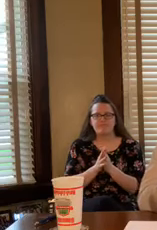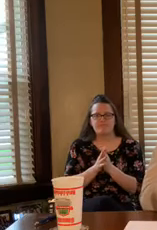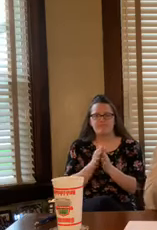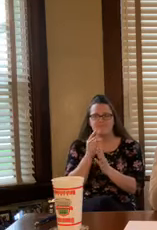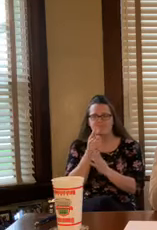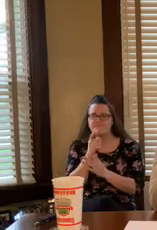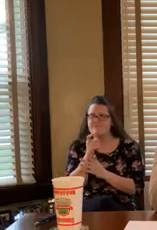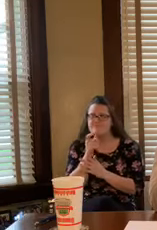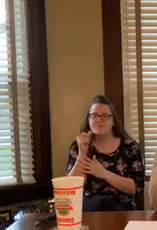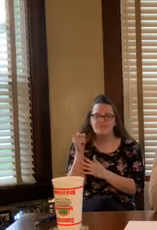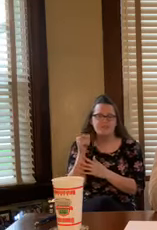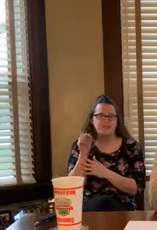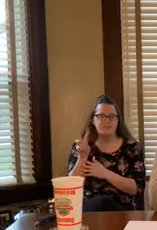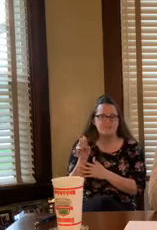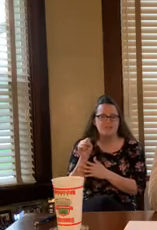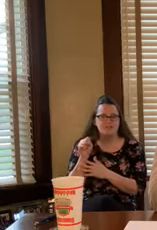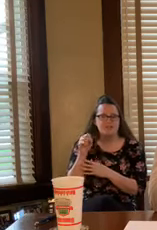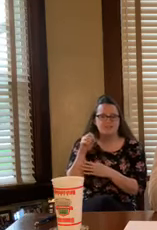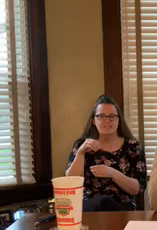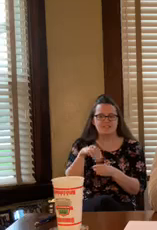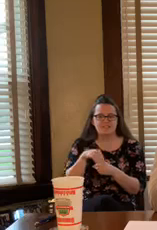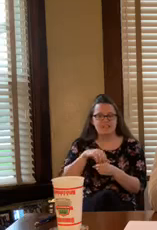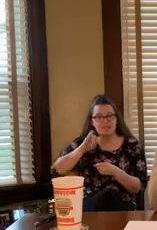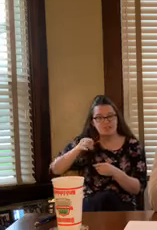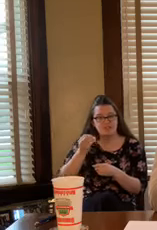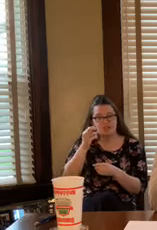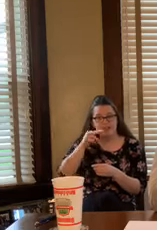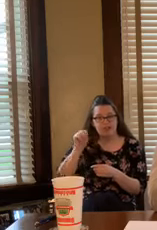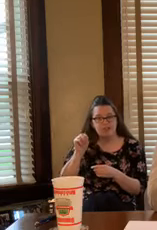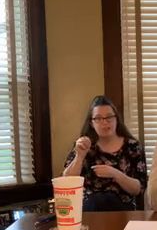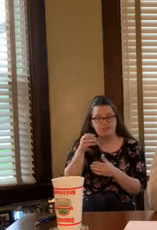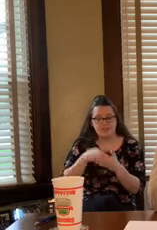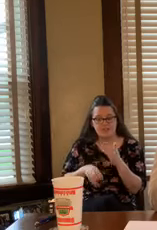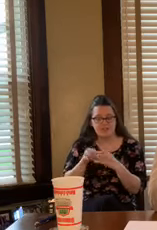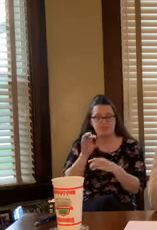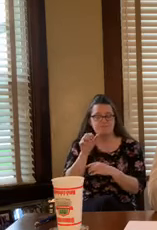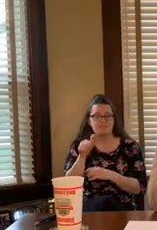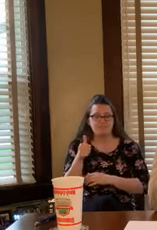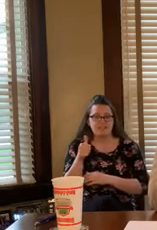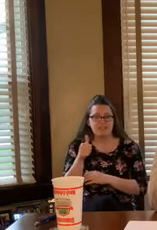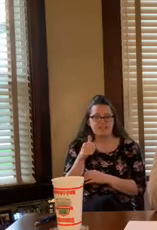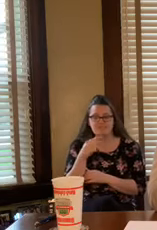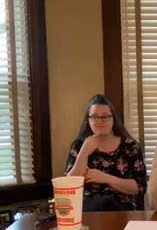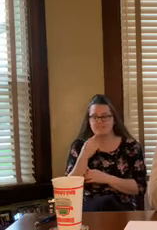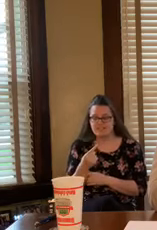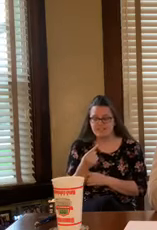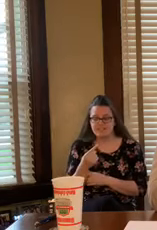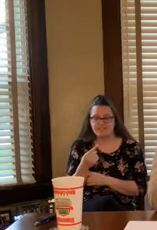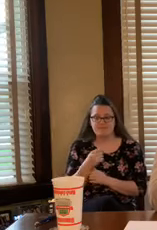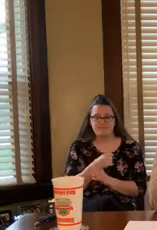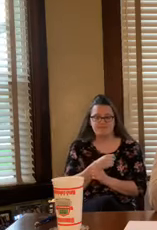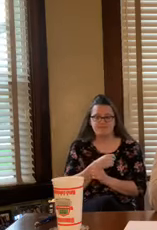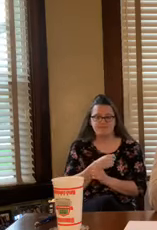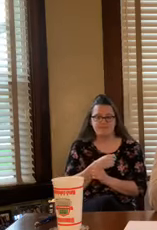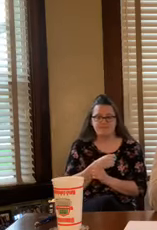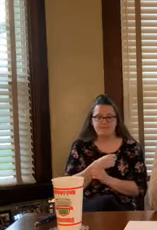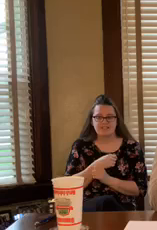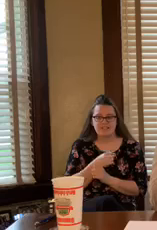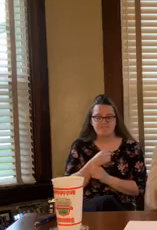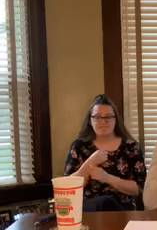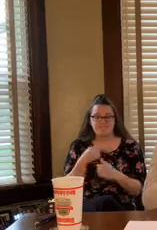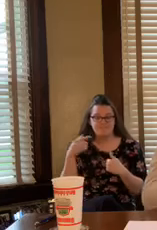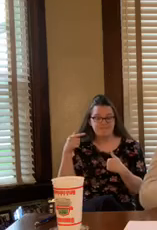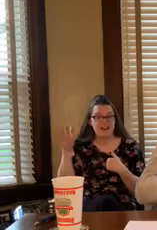verse 9 of John chapter 10, Jesus says something that is very profound. He says, "Behold, I am the